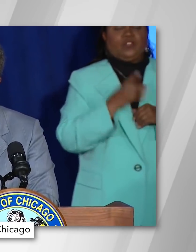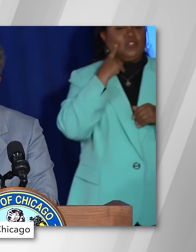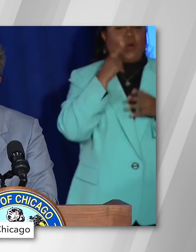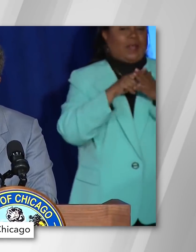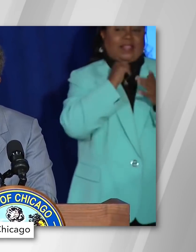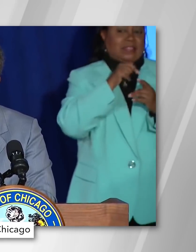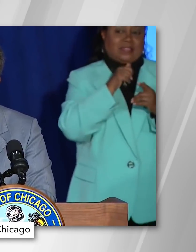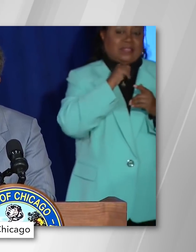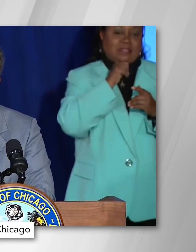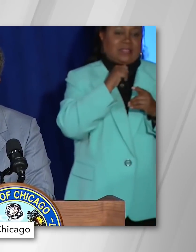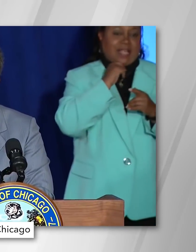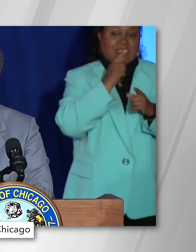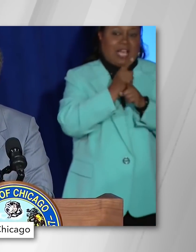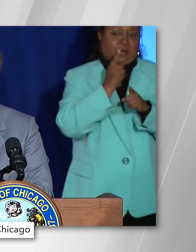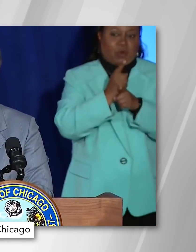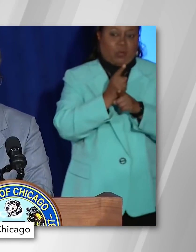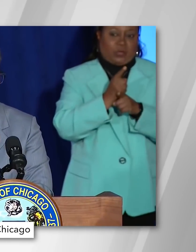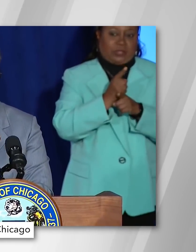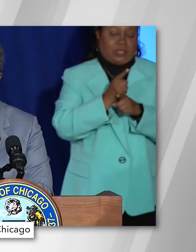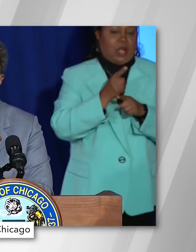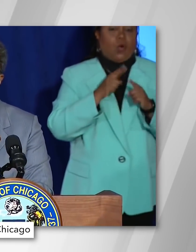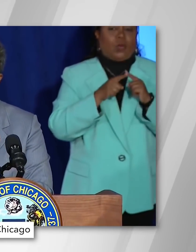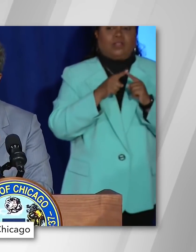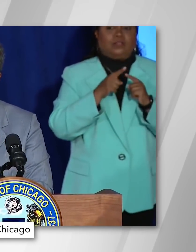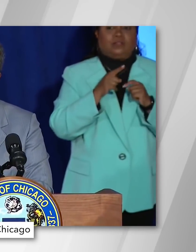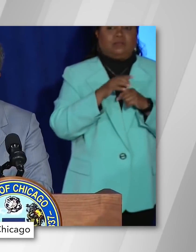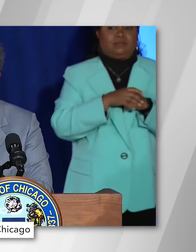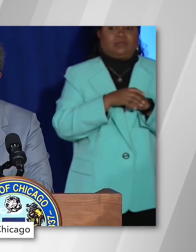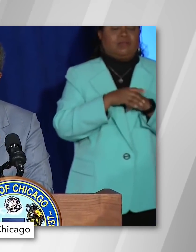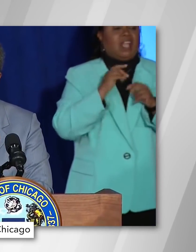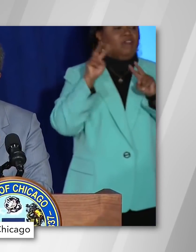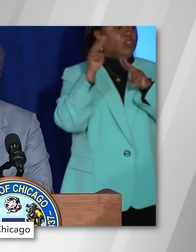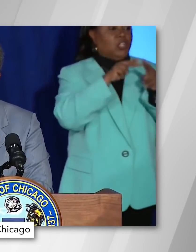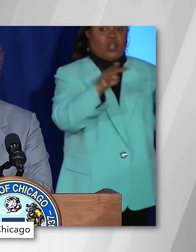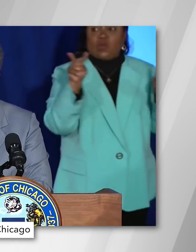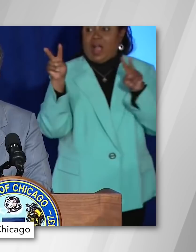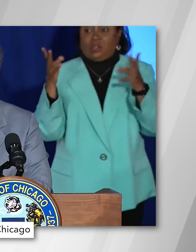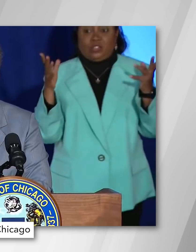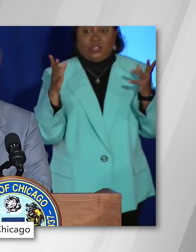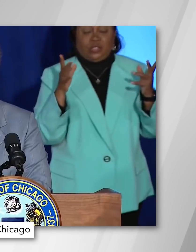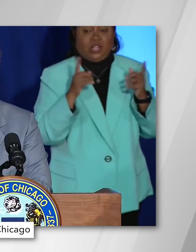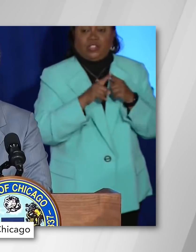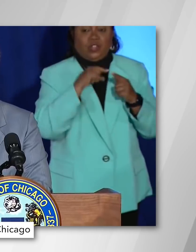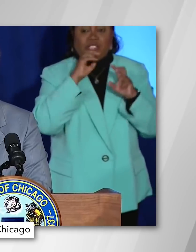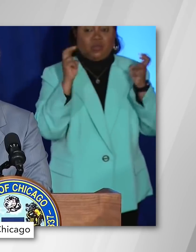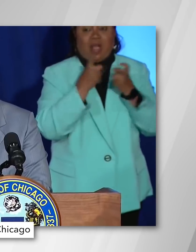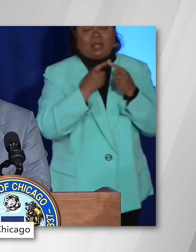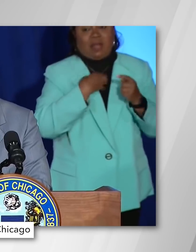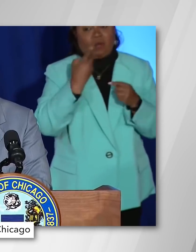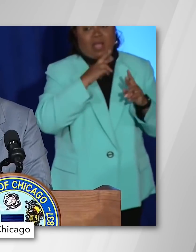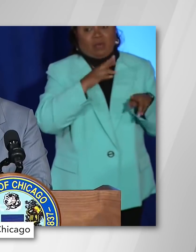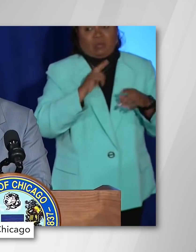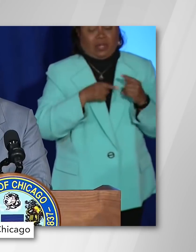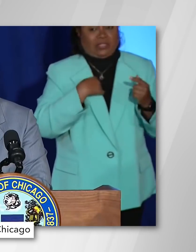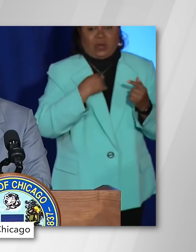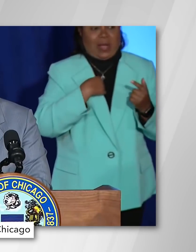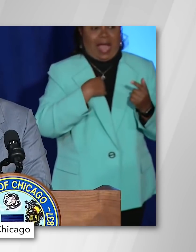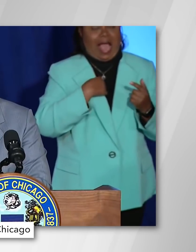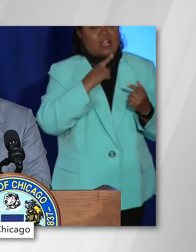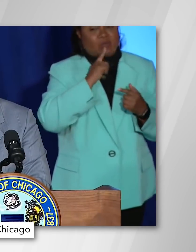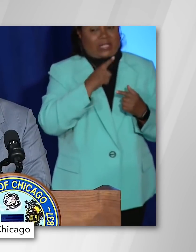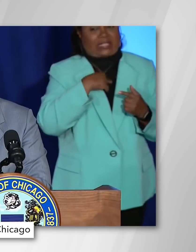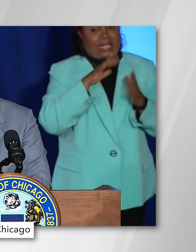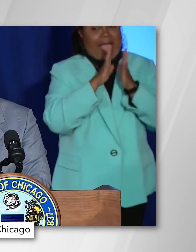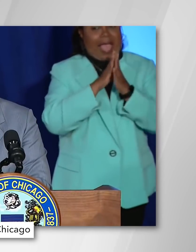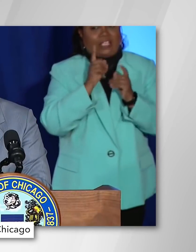That's not appropriate, sir. If you look around you, sir. Your mic's You're surrounded by white reporters, so I